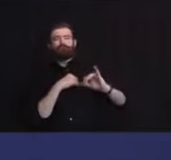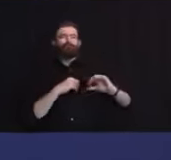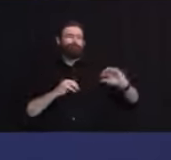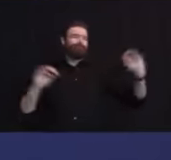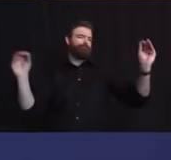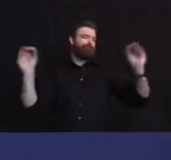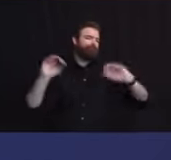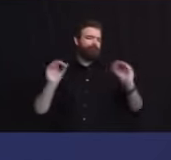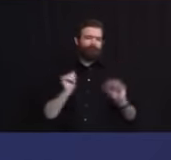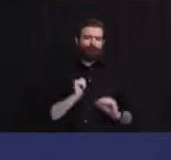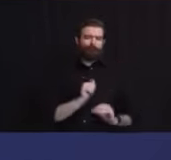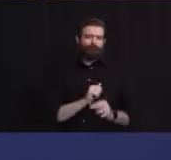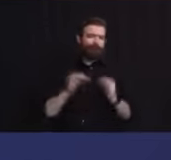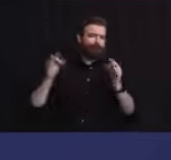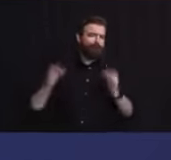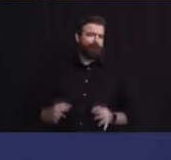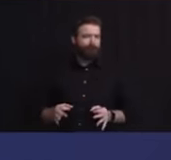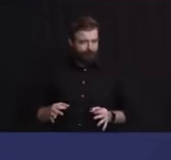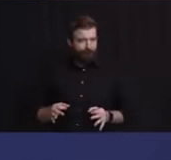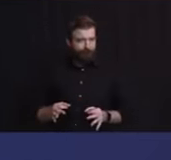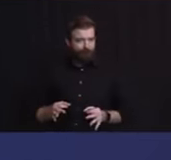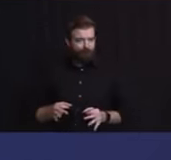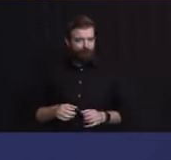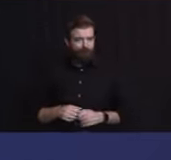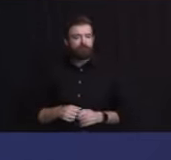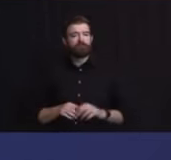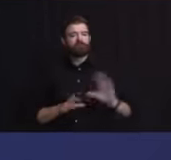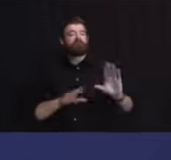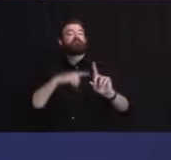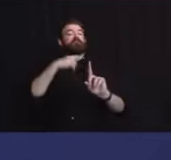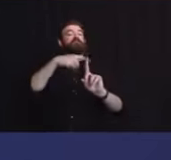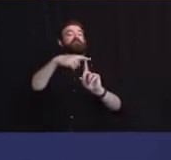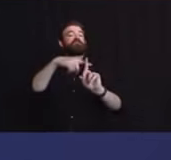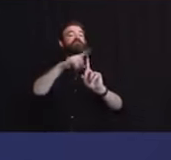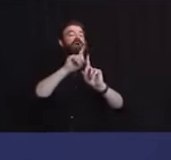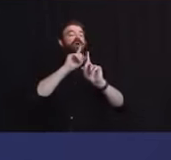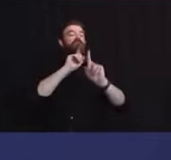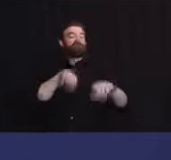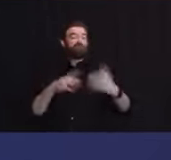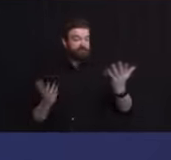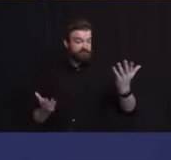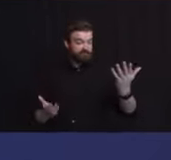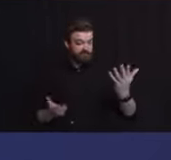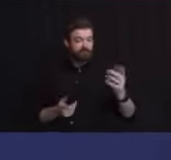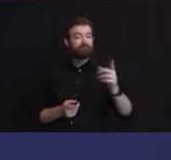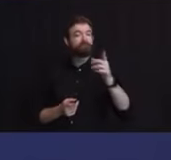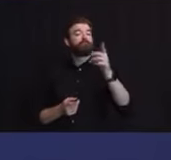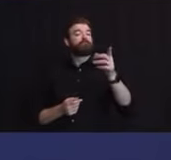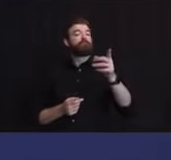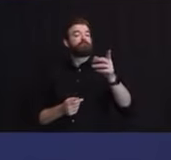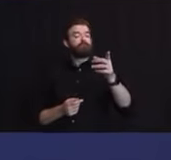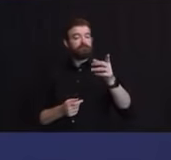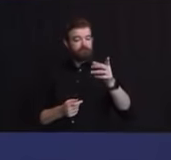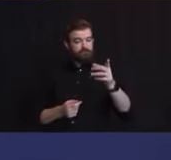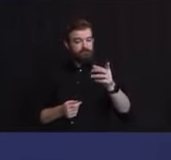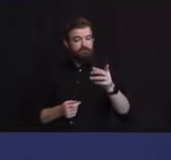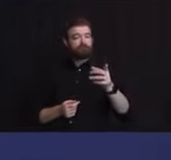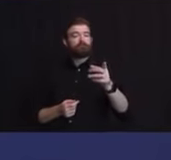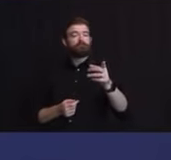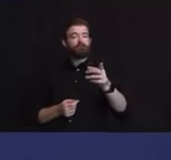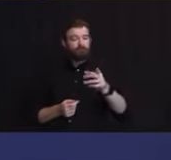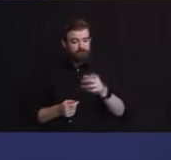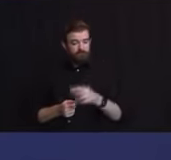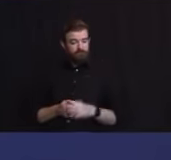the more constructive answer to the second part of that question is, yeah, we really have felt on these steps, they're so